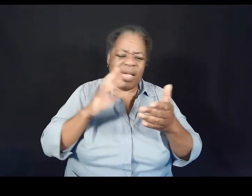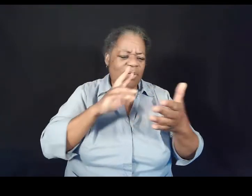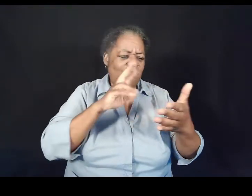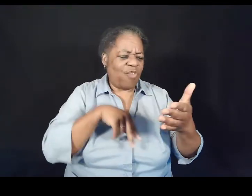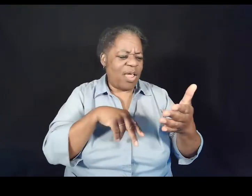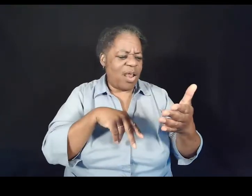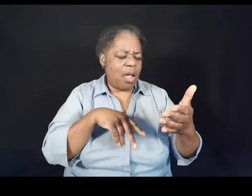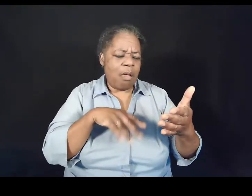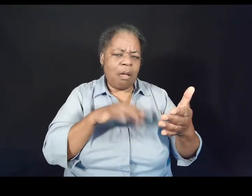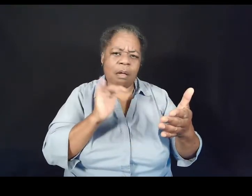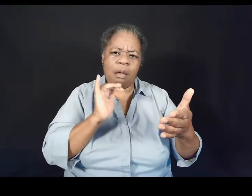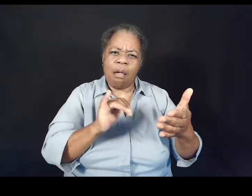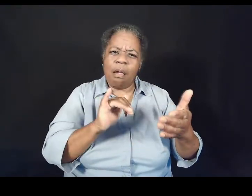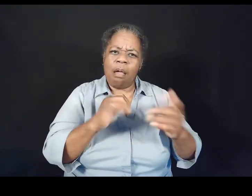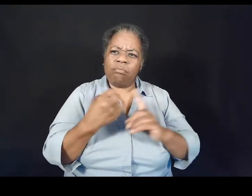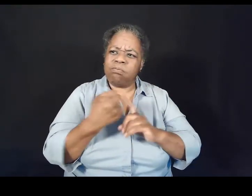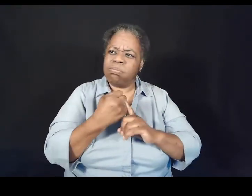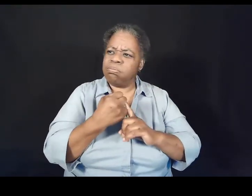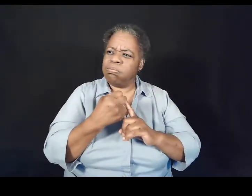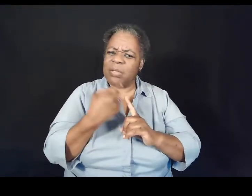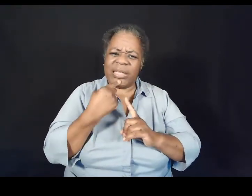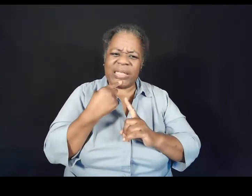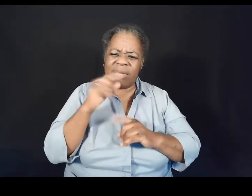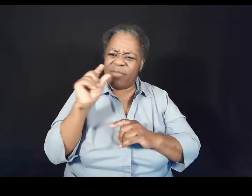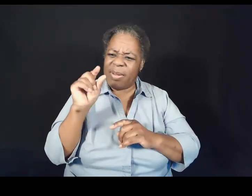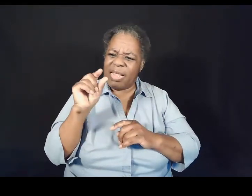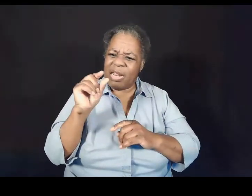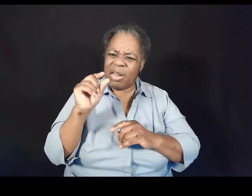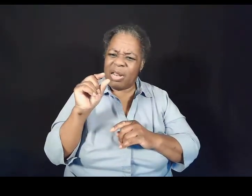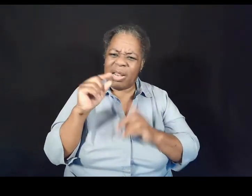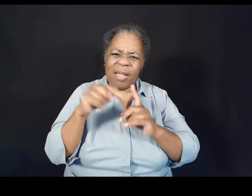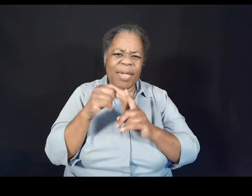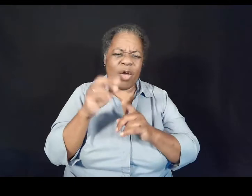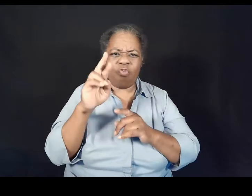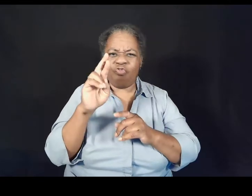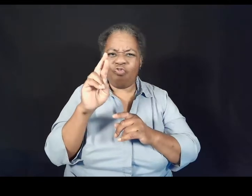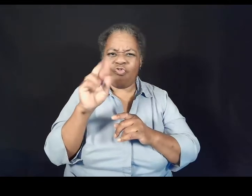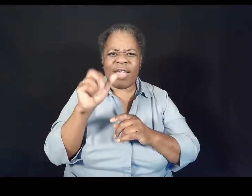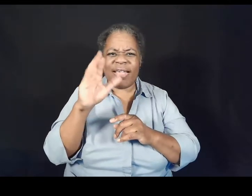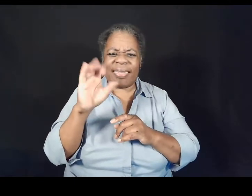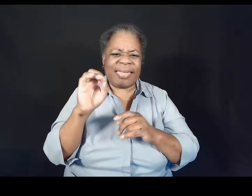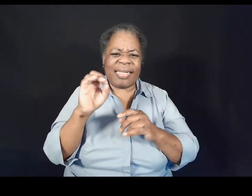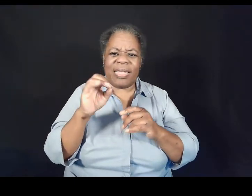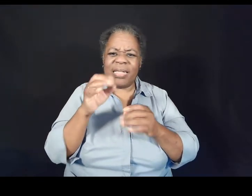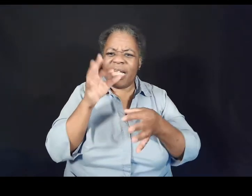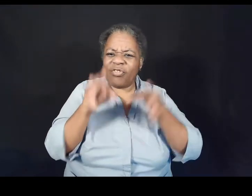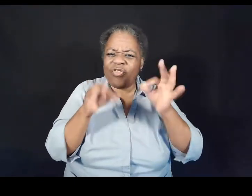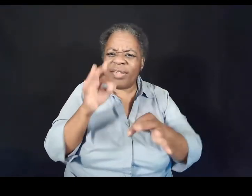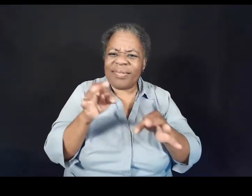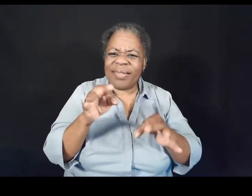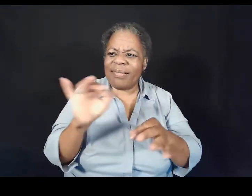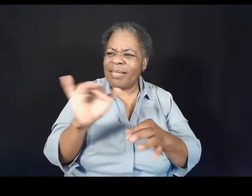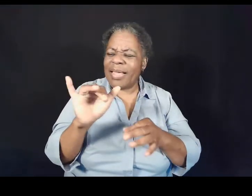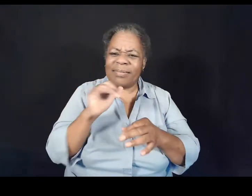struck by how little I said about race and justice in that message, as if it wasn't a problem in